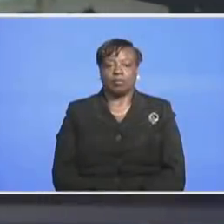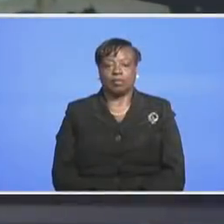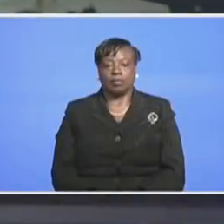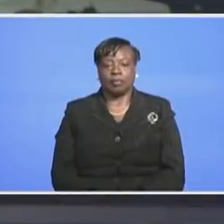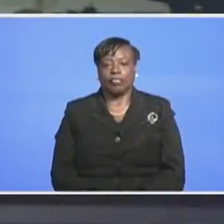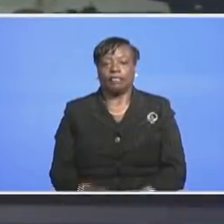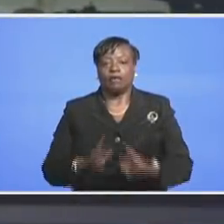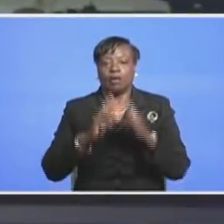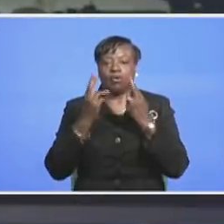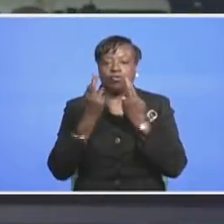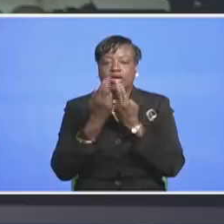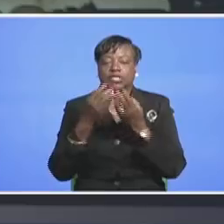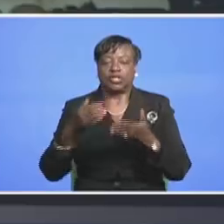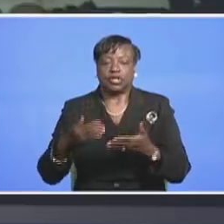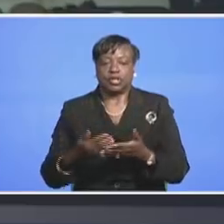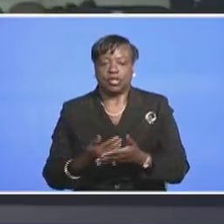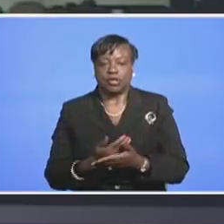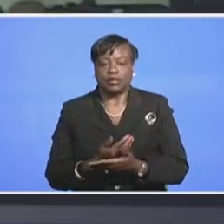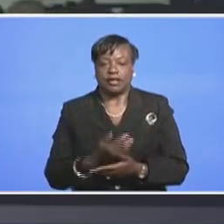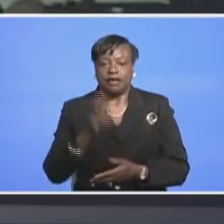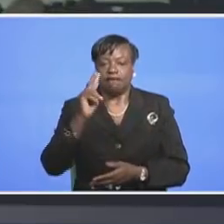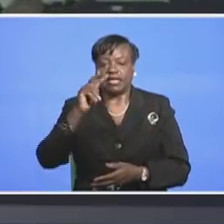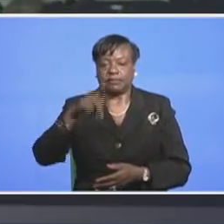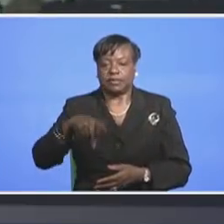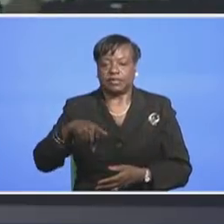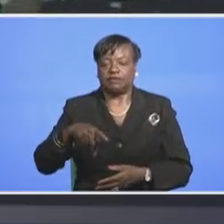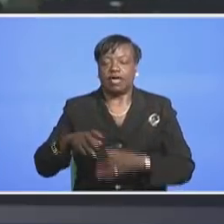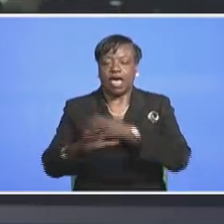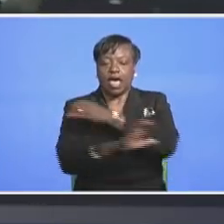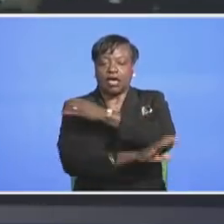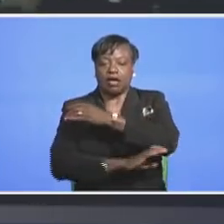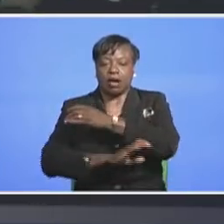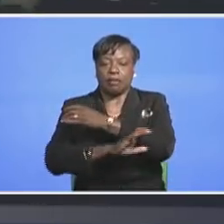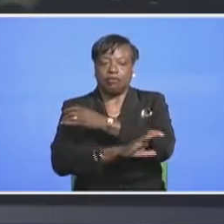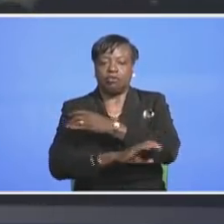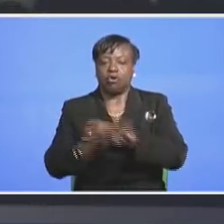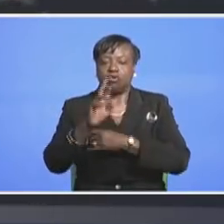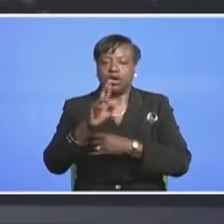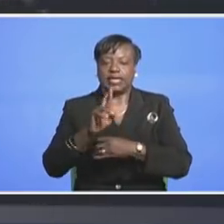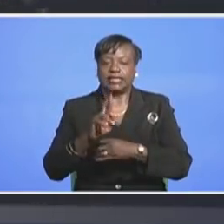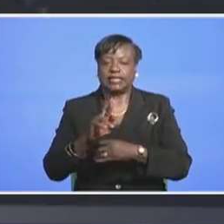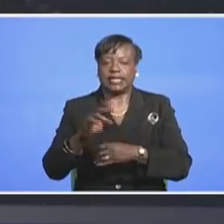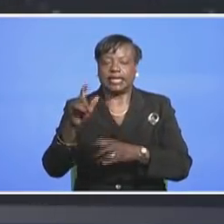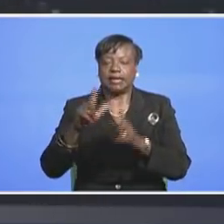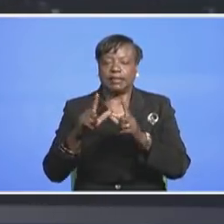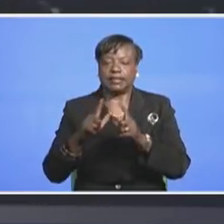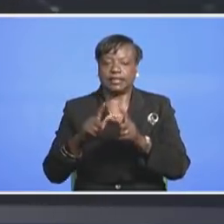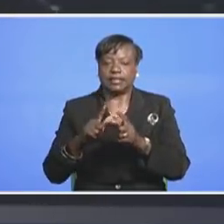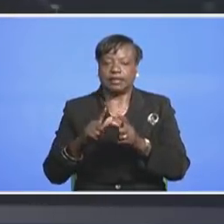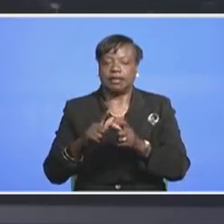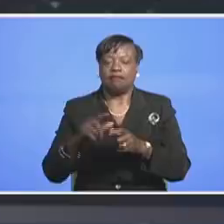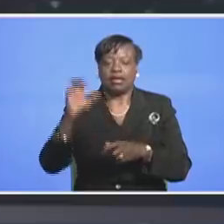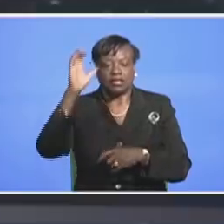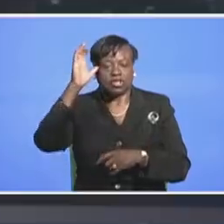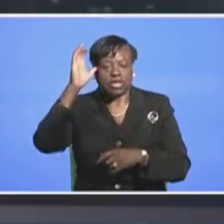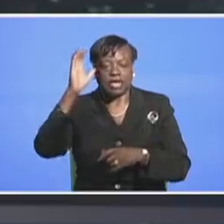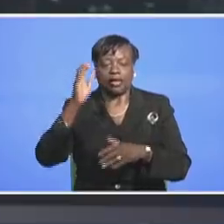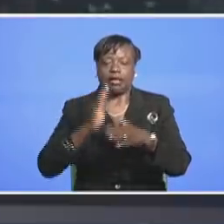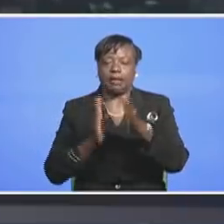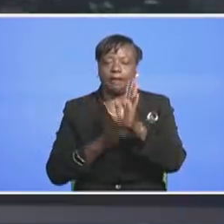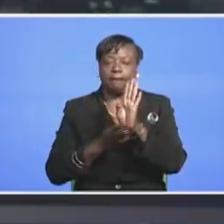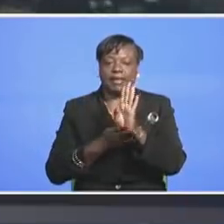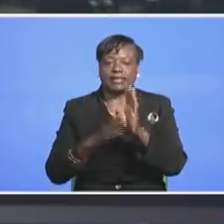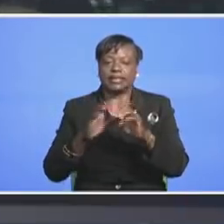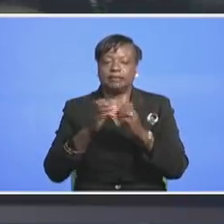In regional news this Tuesday, a vice president of Caribbean Galaxy Real Estate Limited, a Beijing-based development company,